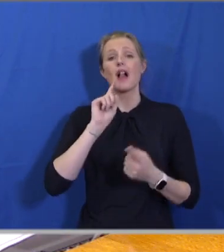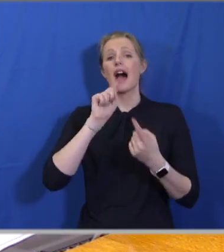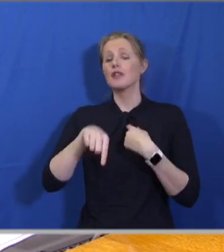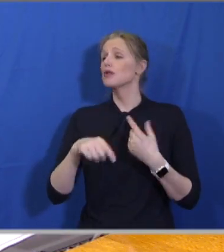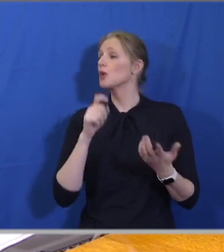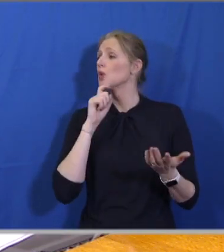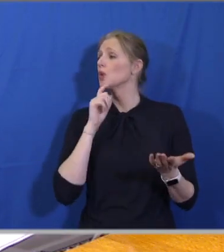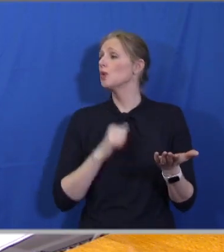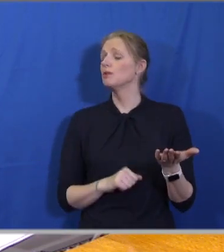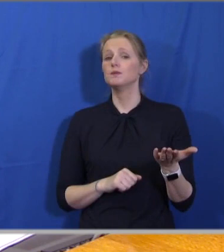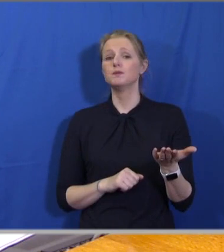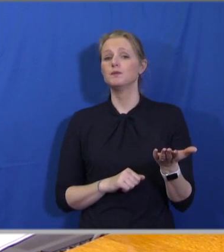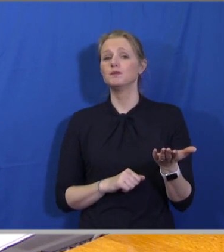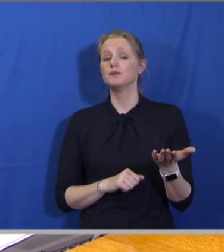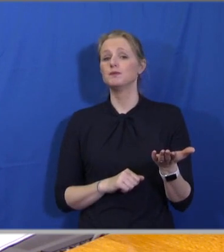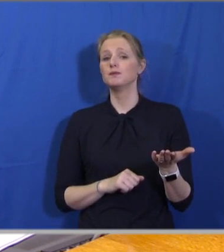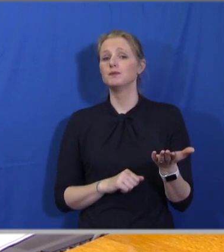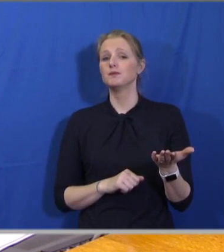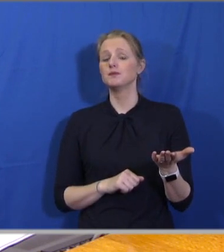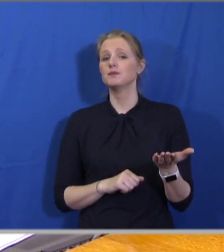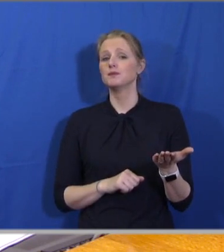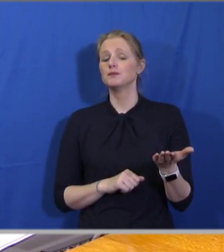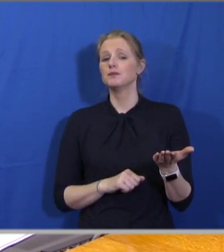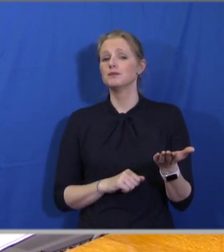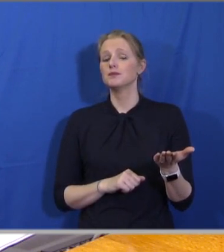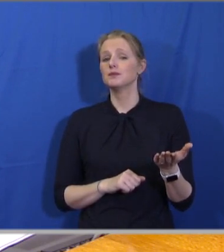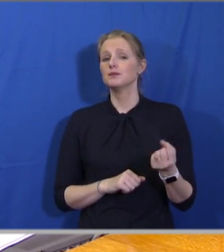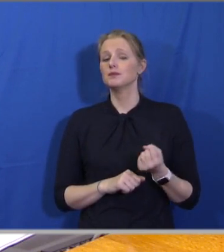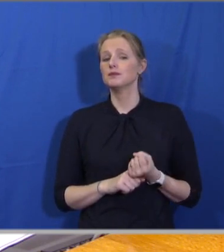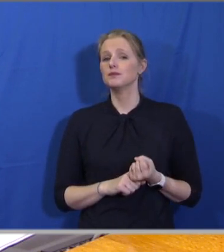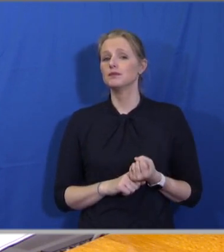or a member of the panel identify who's picking it up and who they are, please? Thank you.